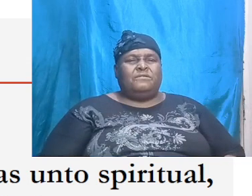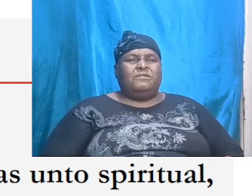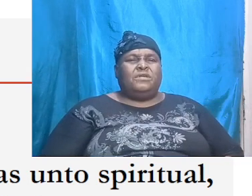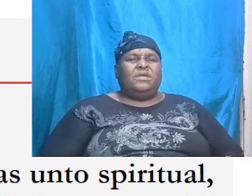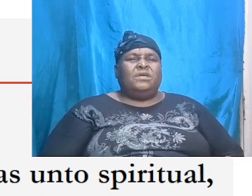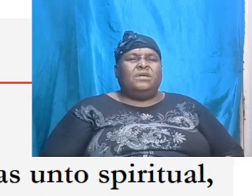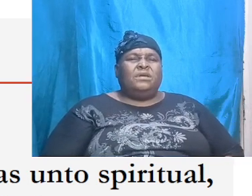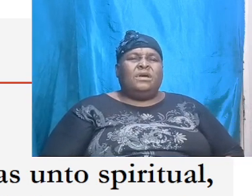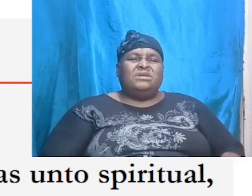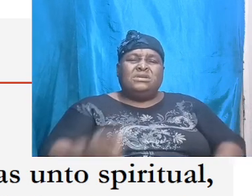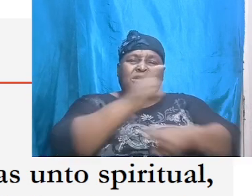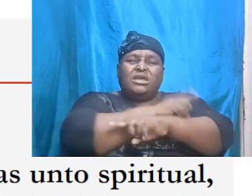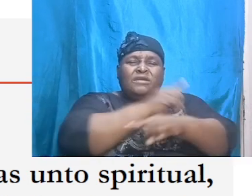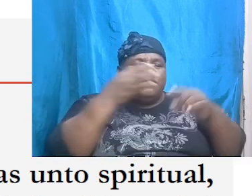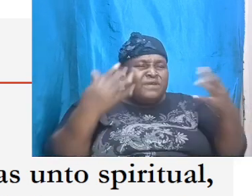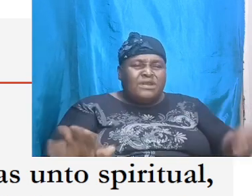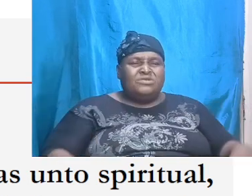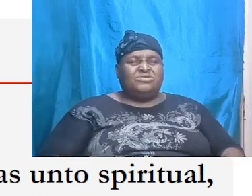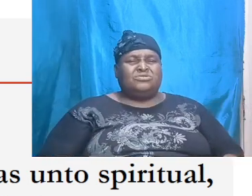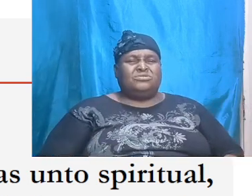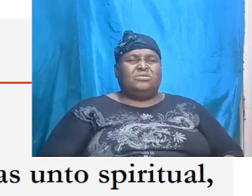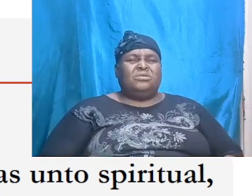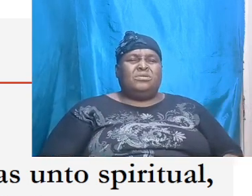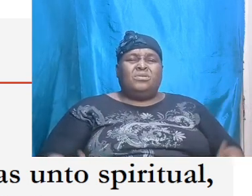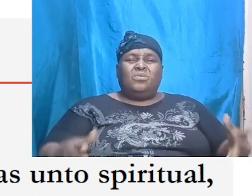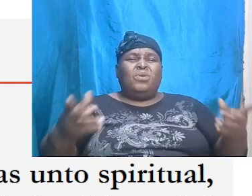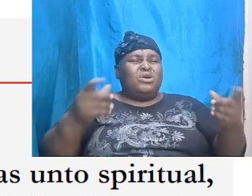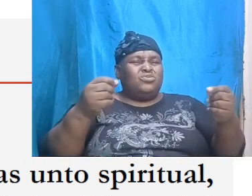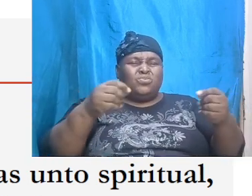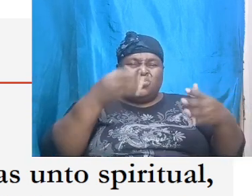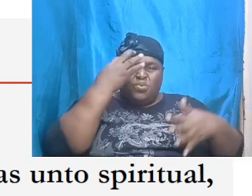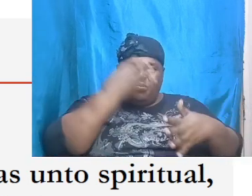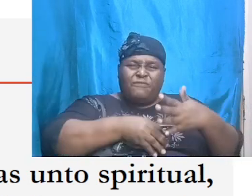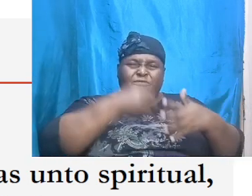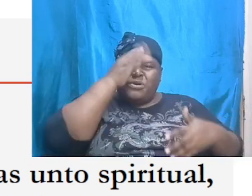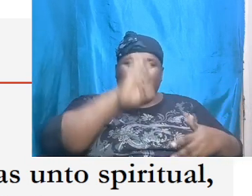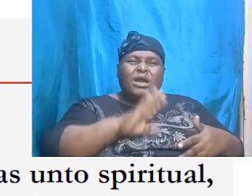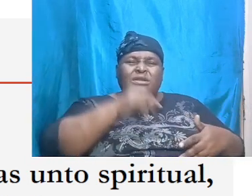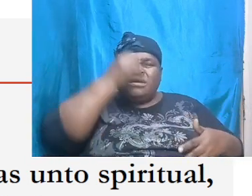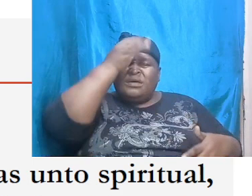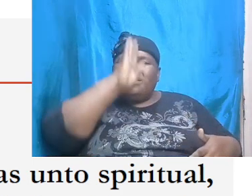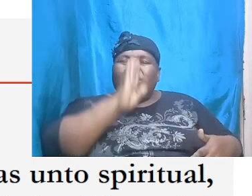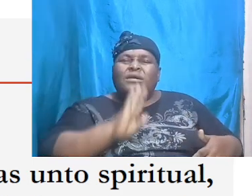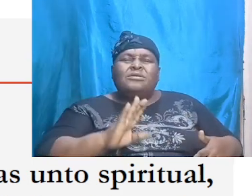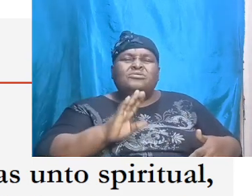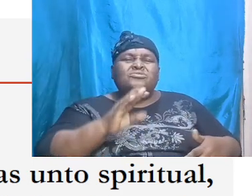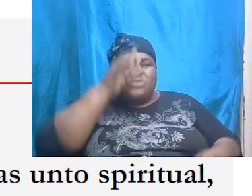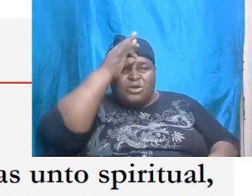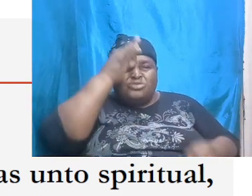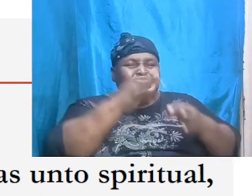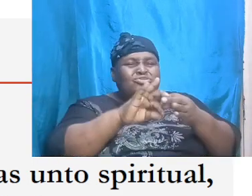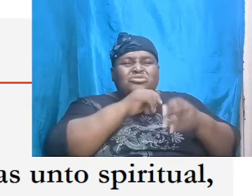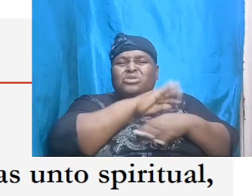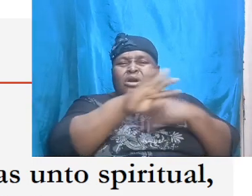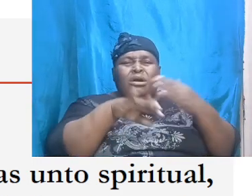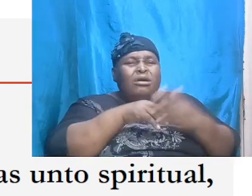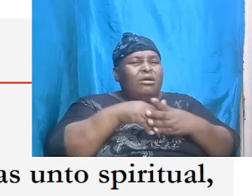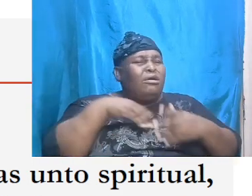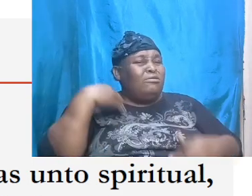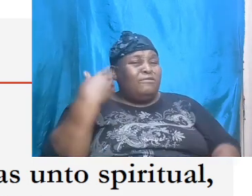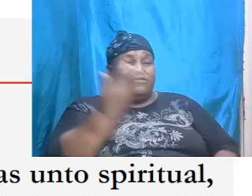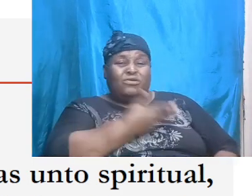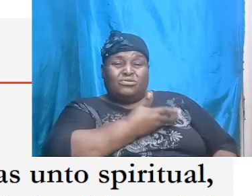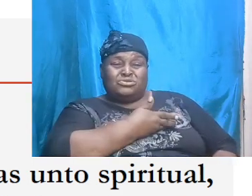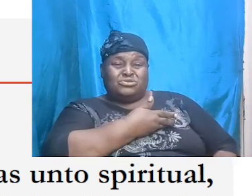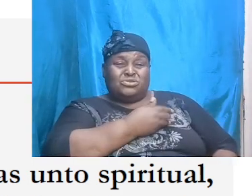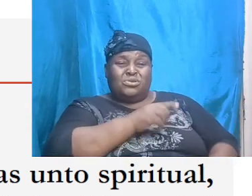Because at the end of the day, when we move before God, all of us, God is going to judge us based on what he gave us. And when God judge you, you